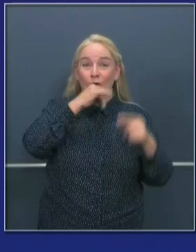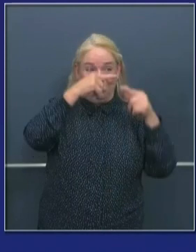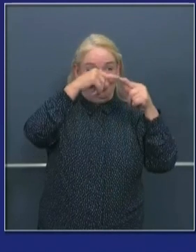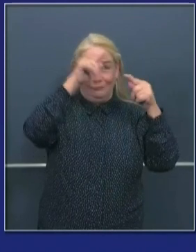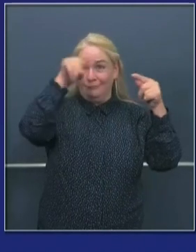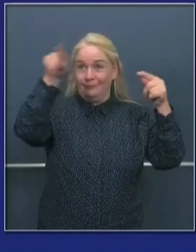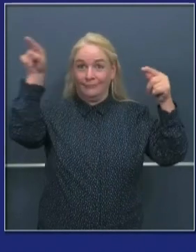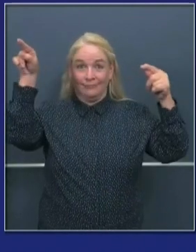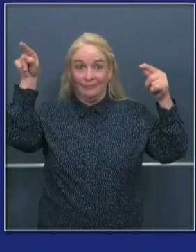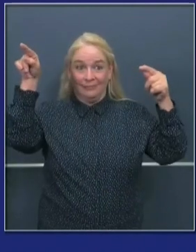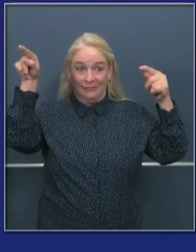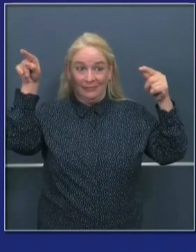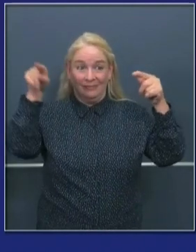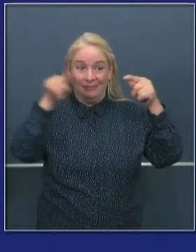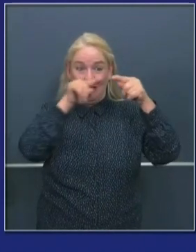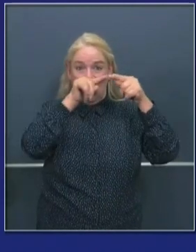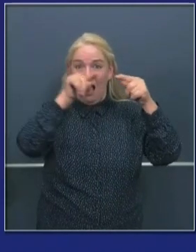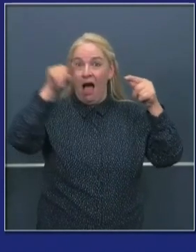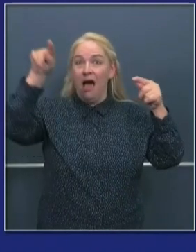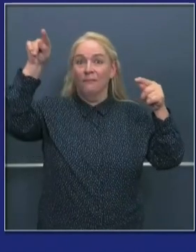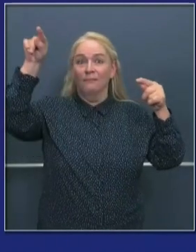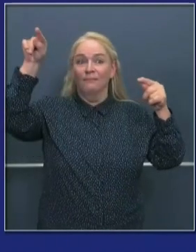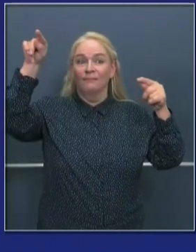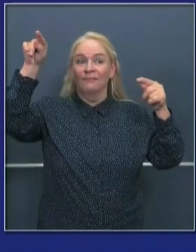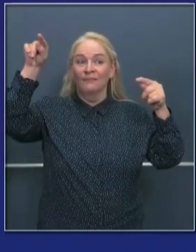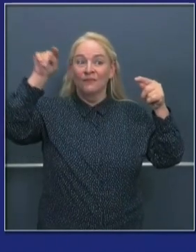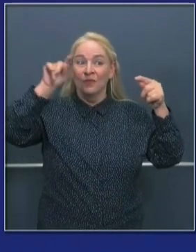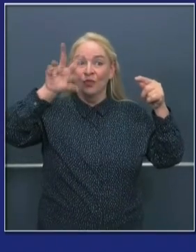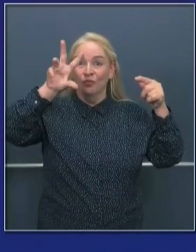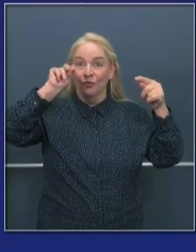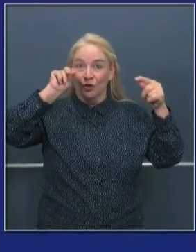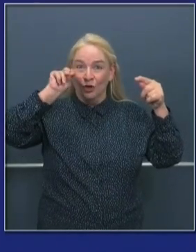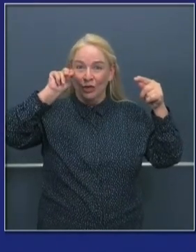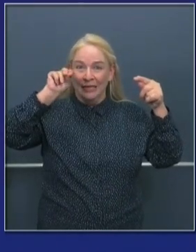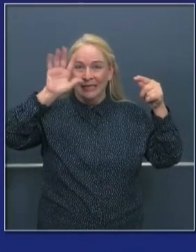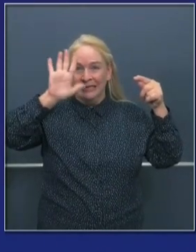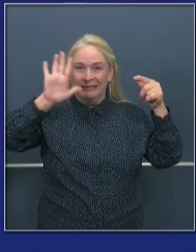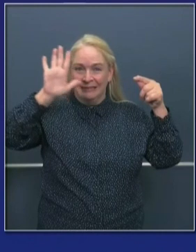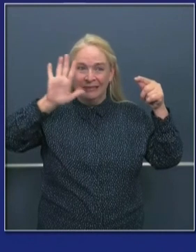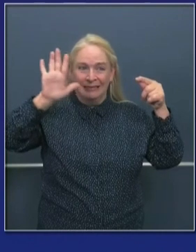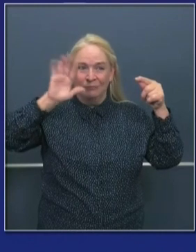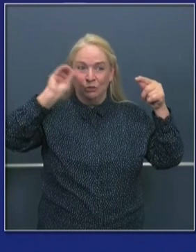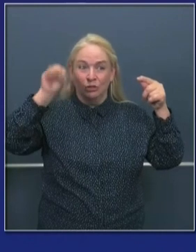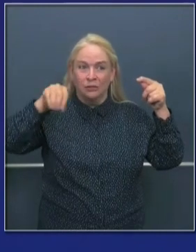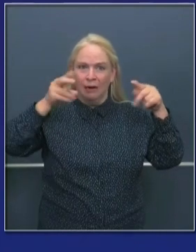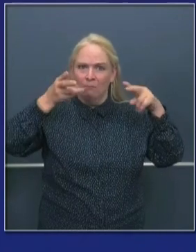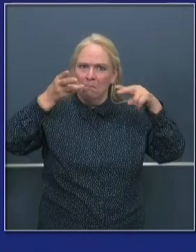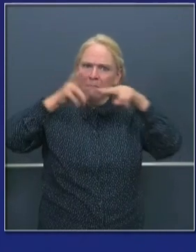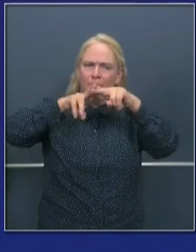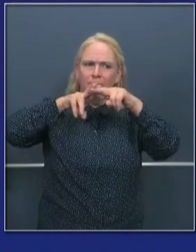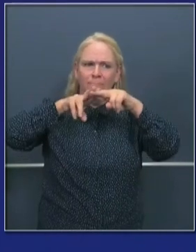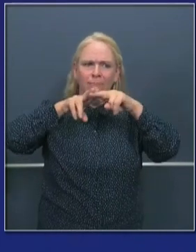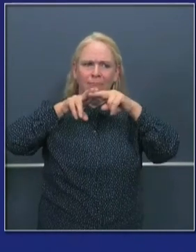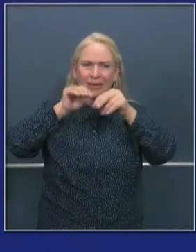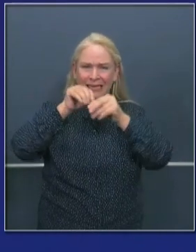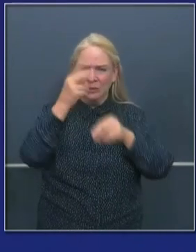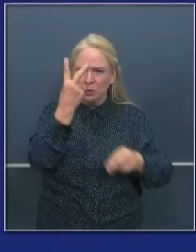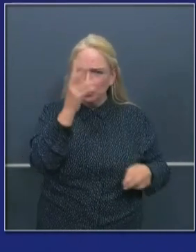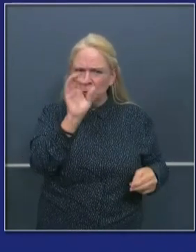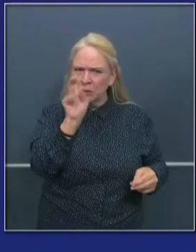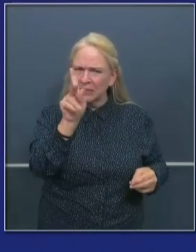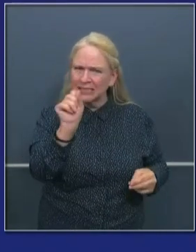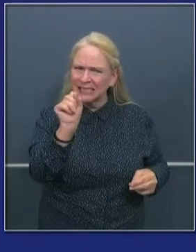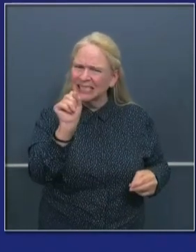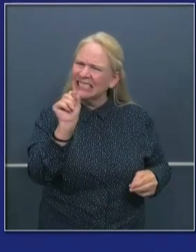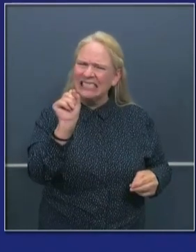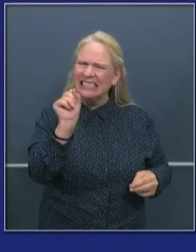a 37% increase in the positivity rate just over a 2-week period. Again, now over a 14-day